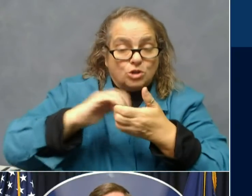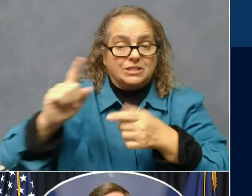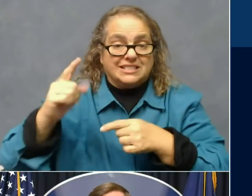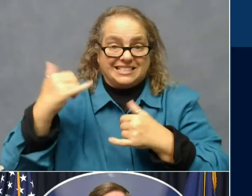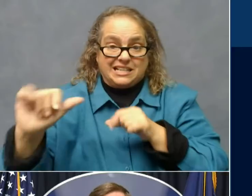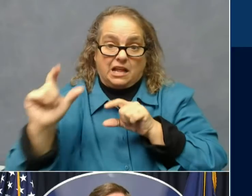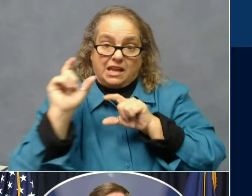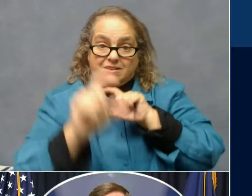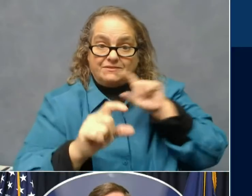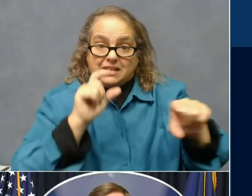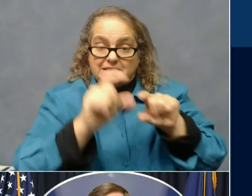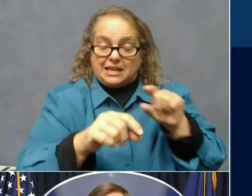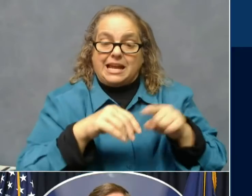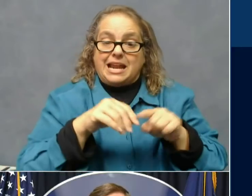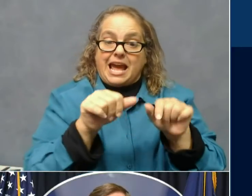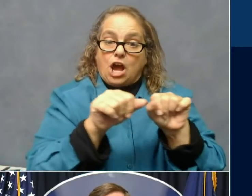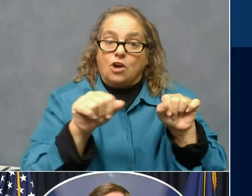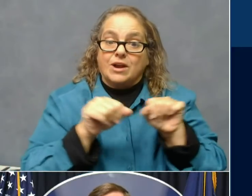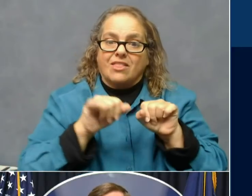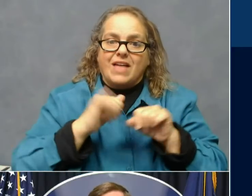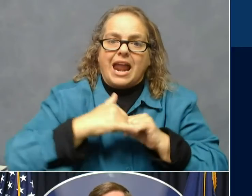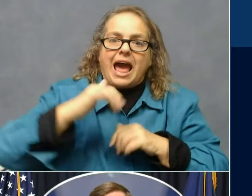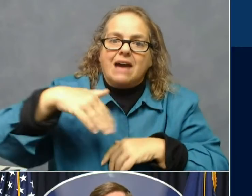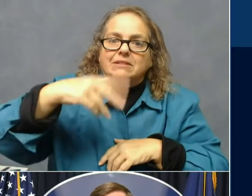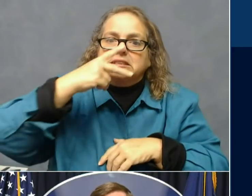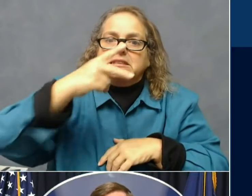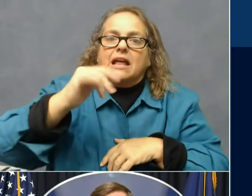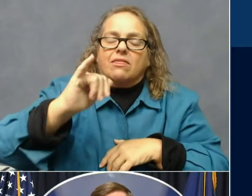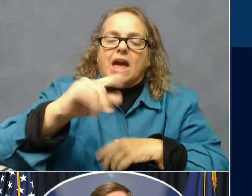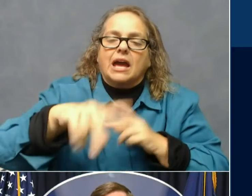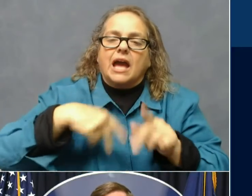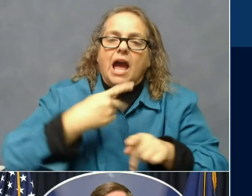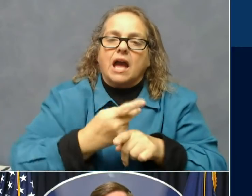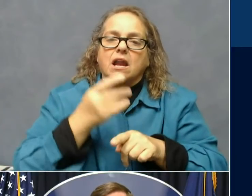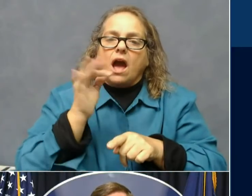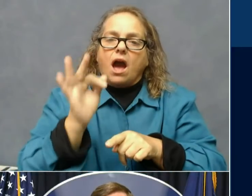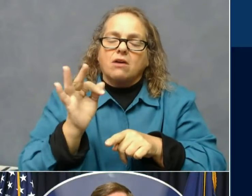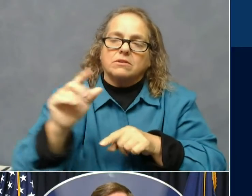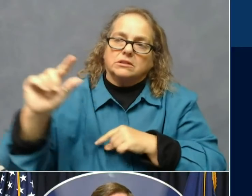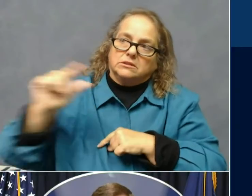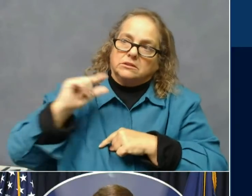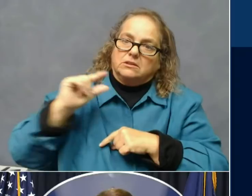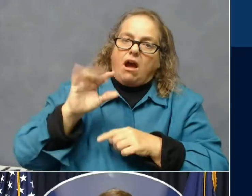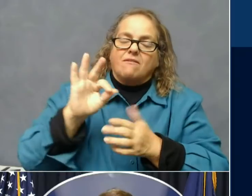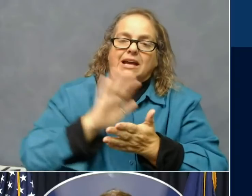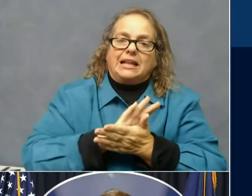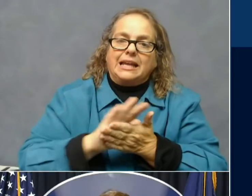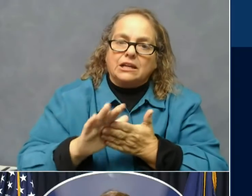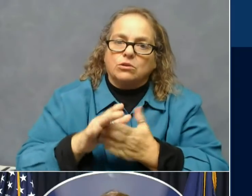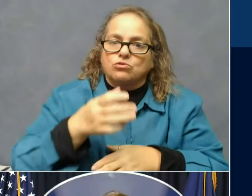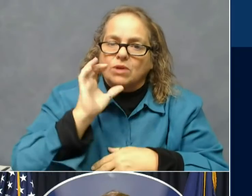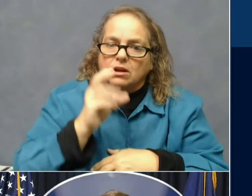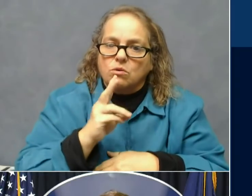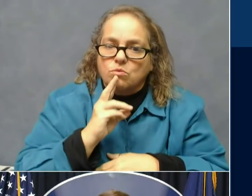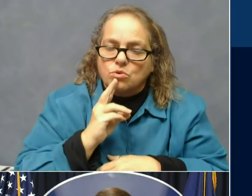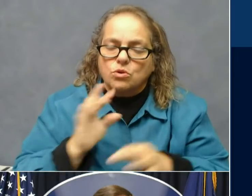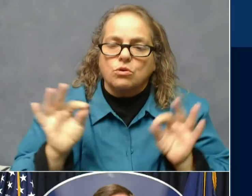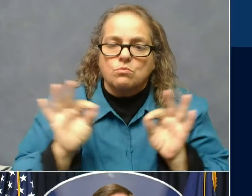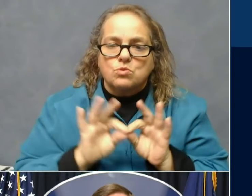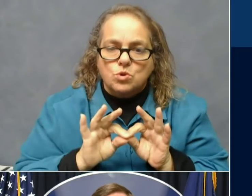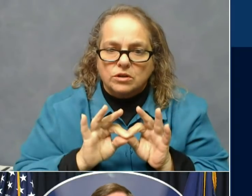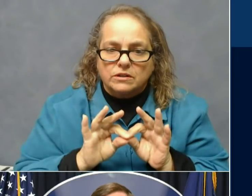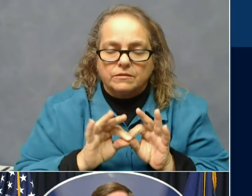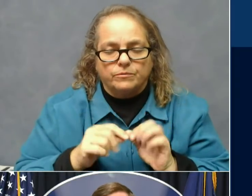areas that haven't seen that steady supply of clean drinking water. We have put dollars